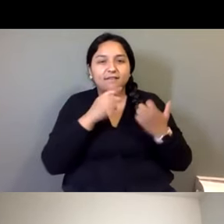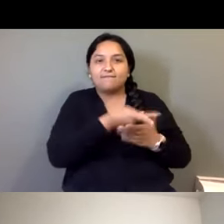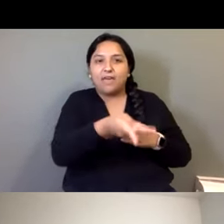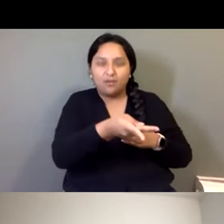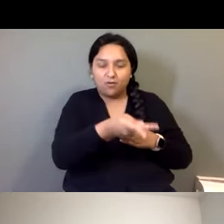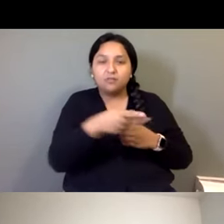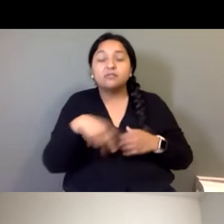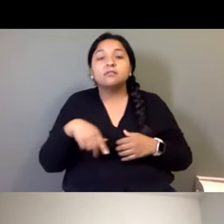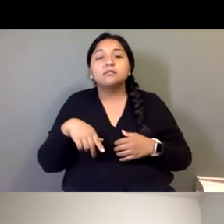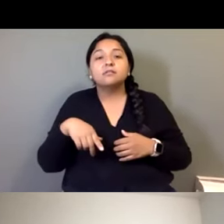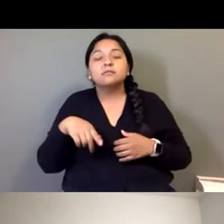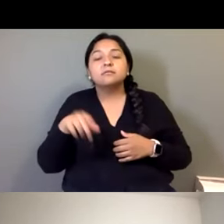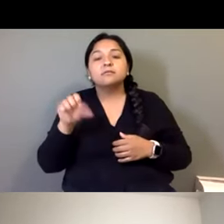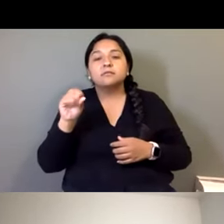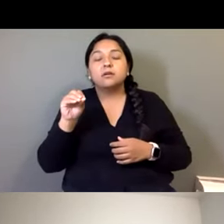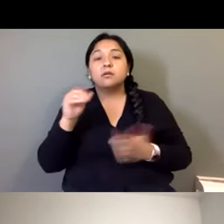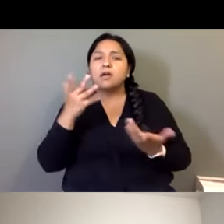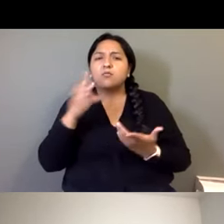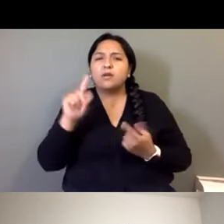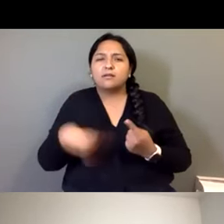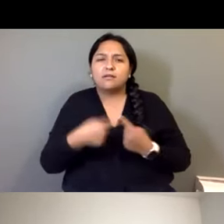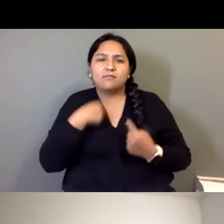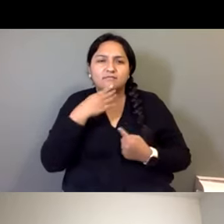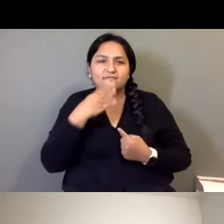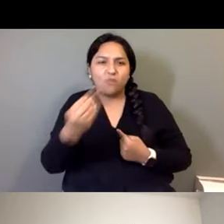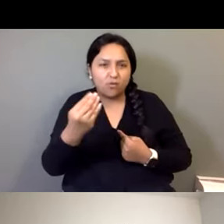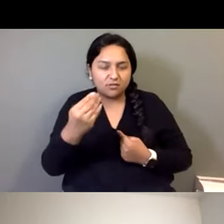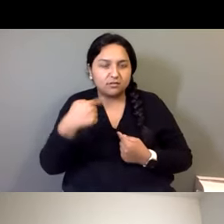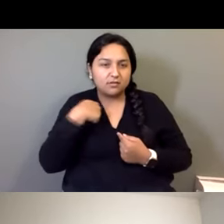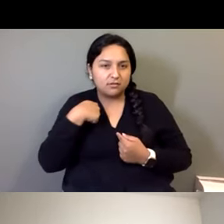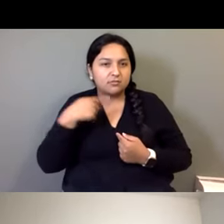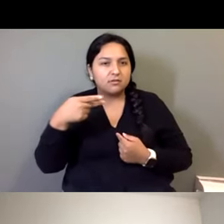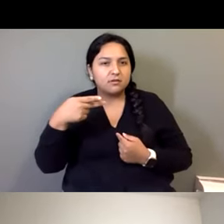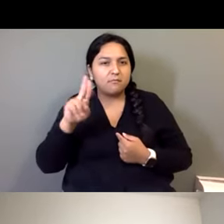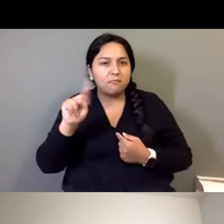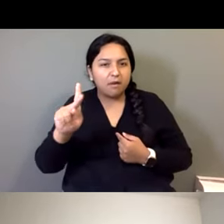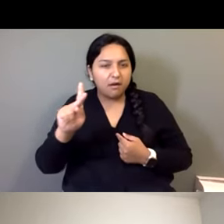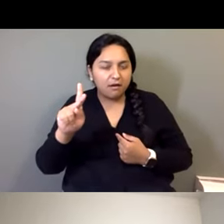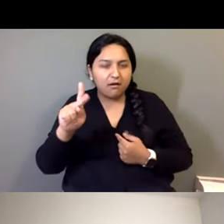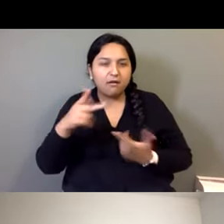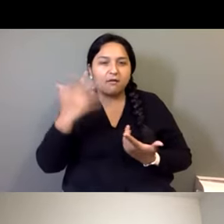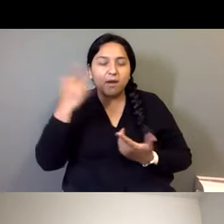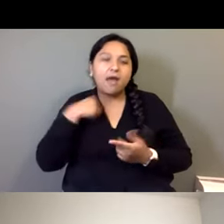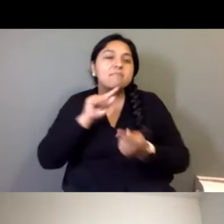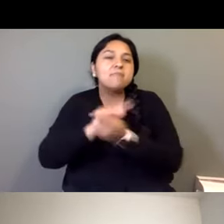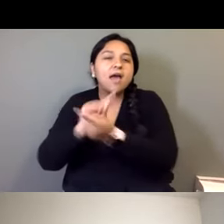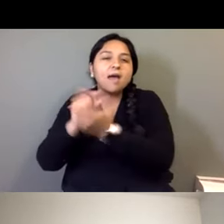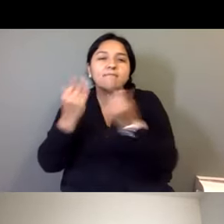was 14, which saved my life because I suddenly met a whole bunch of other weirdo kids